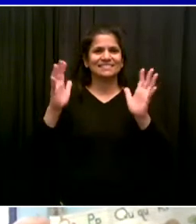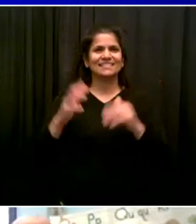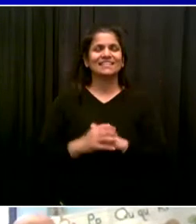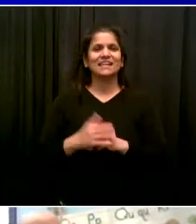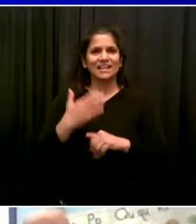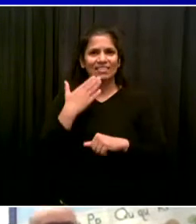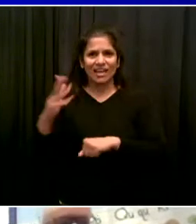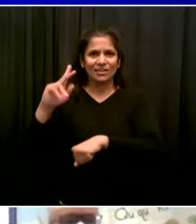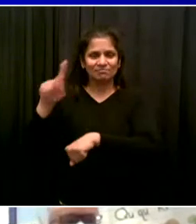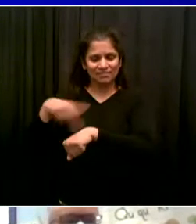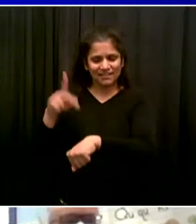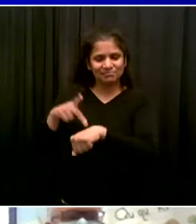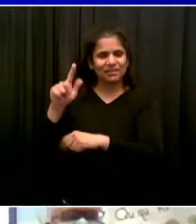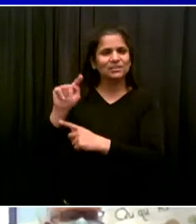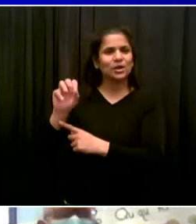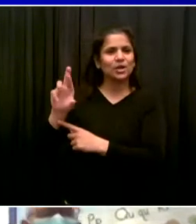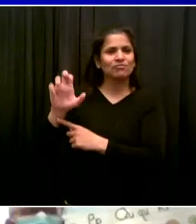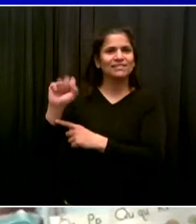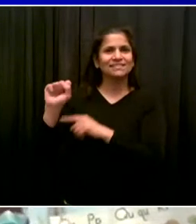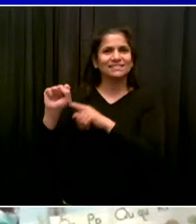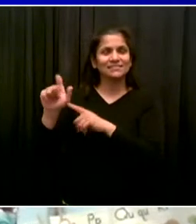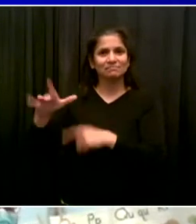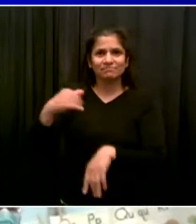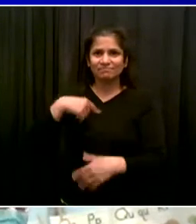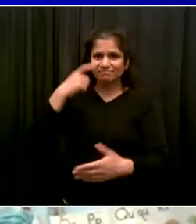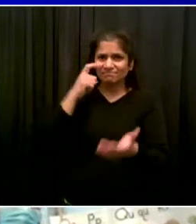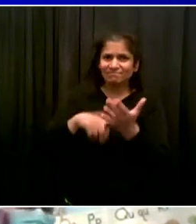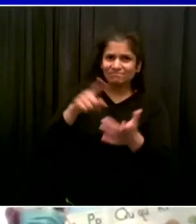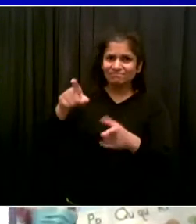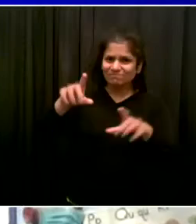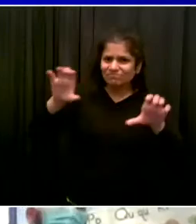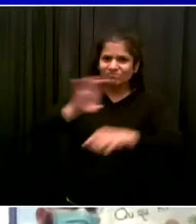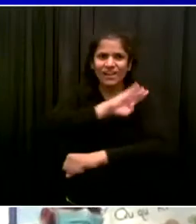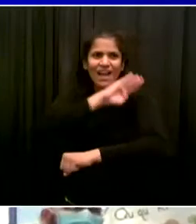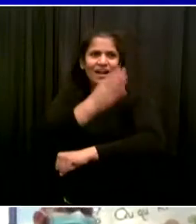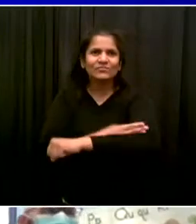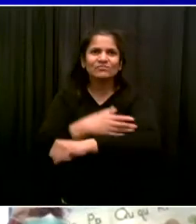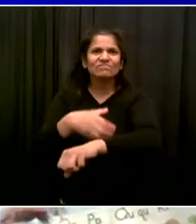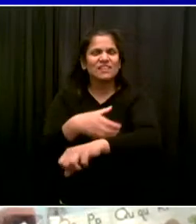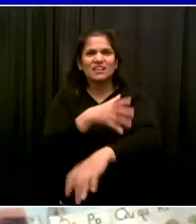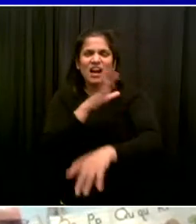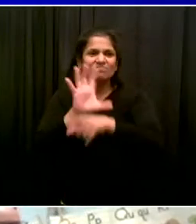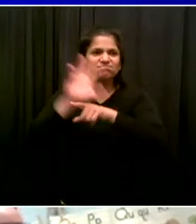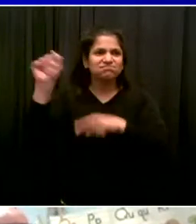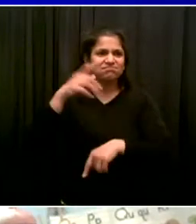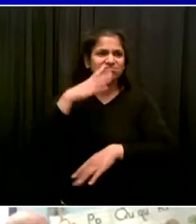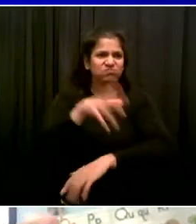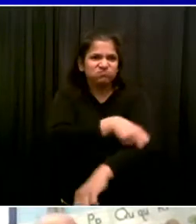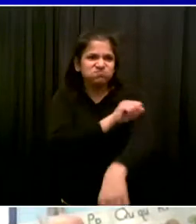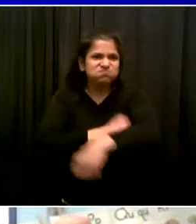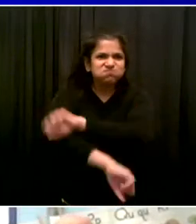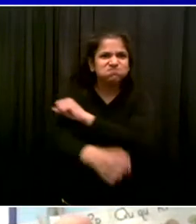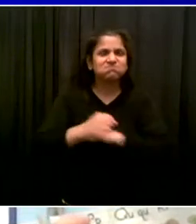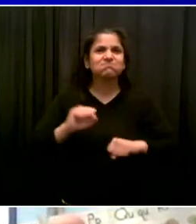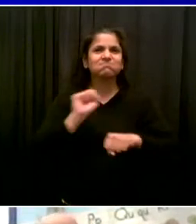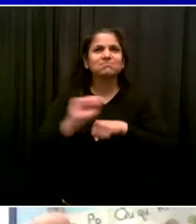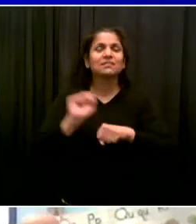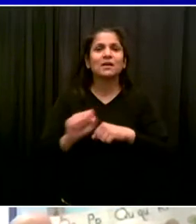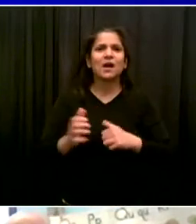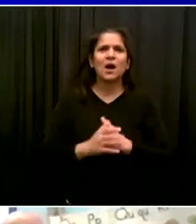of energy, my friend. I am impressed. Whatever you're drinking for breakfast, I want some, man. That's very